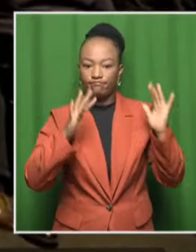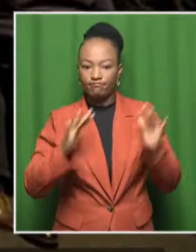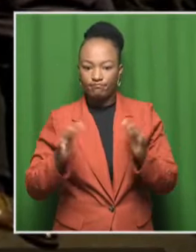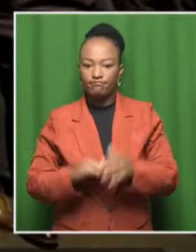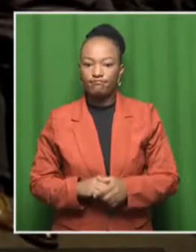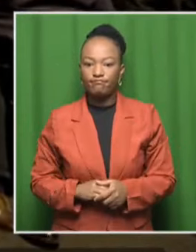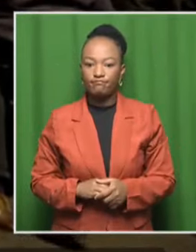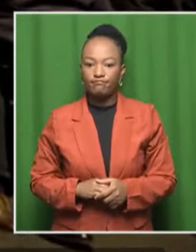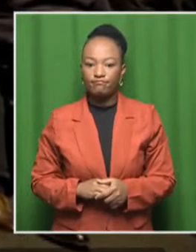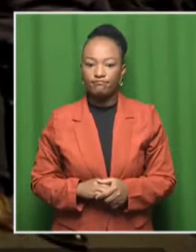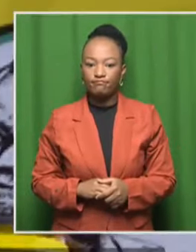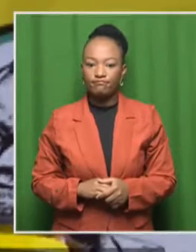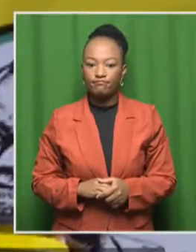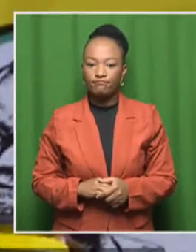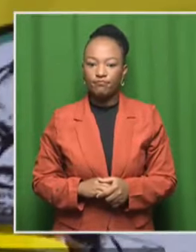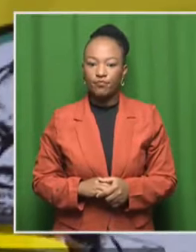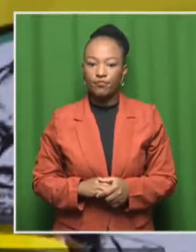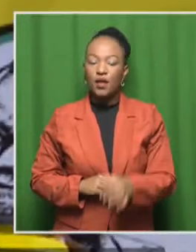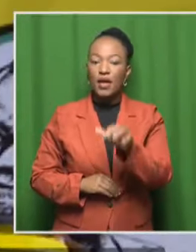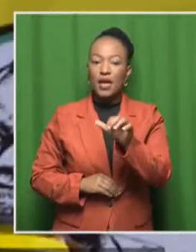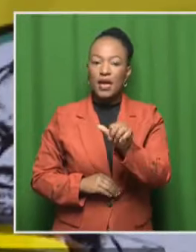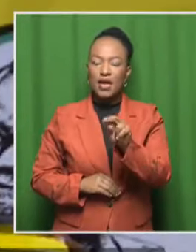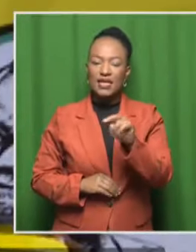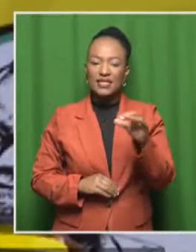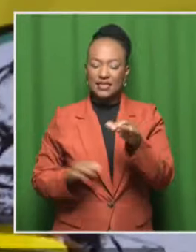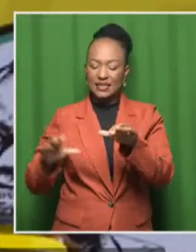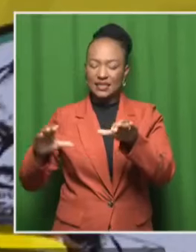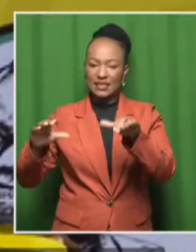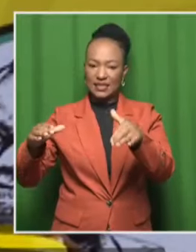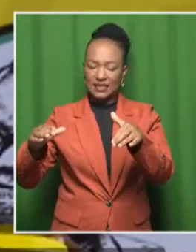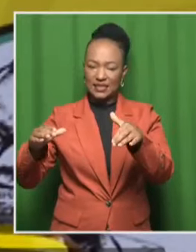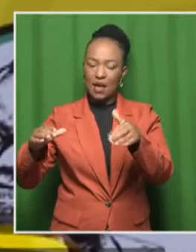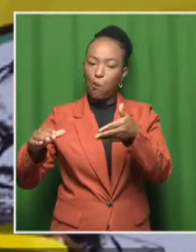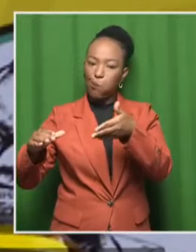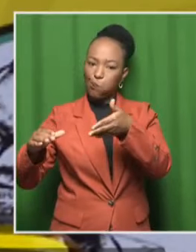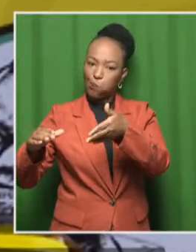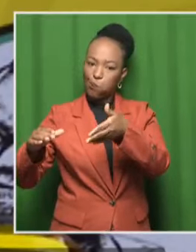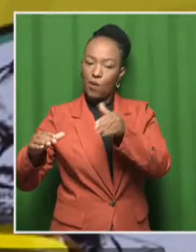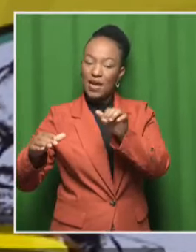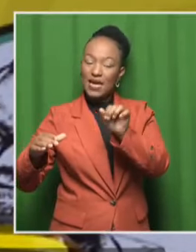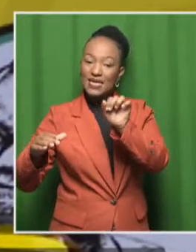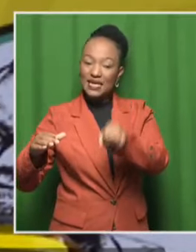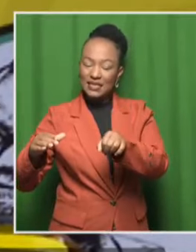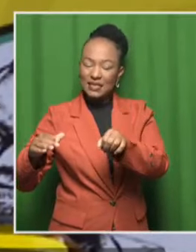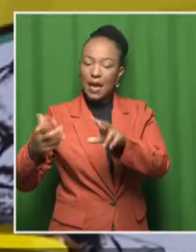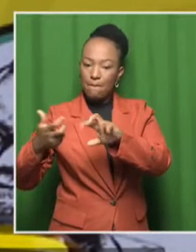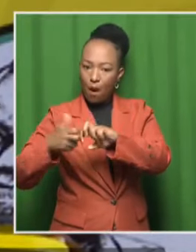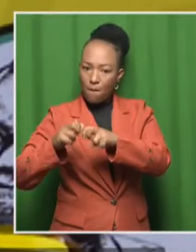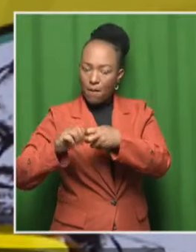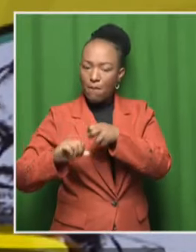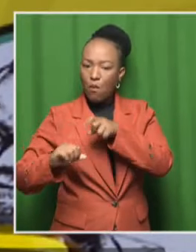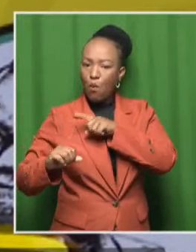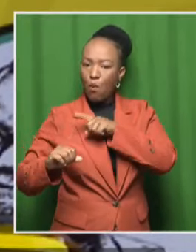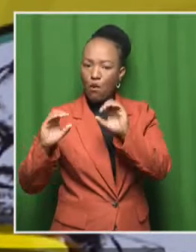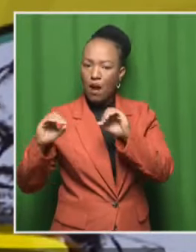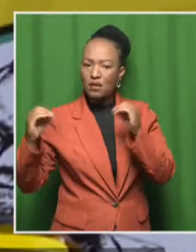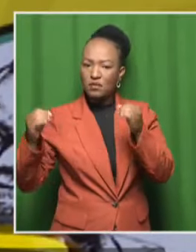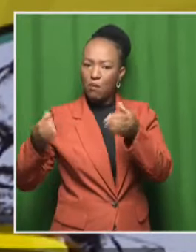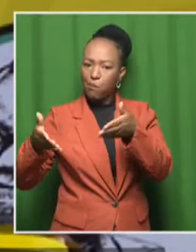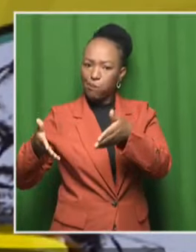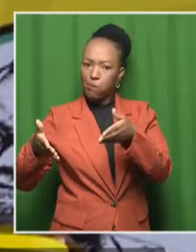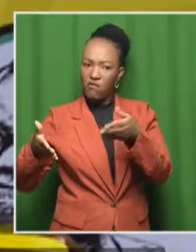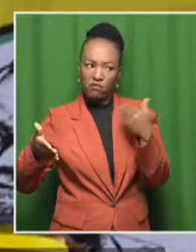The ANC has prevailed in the face of existential crises throughout its